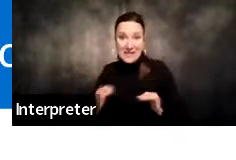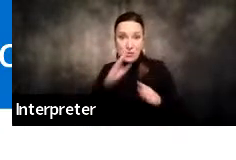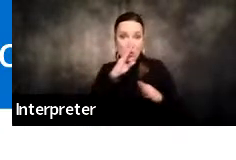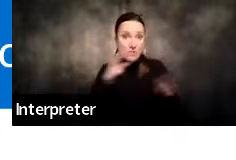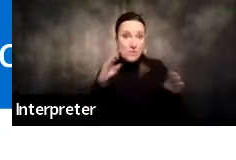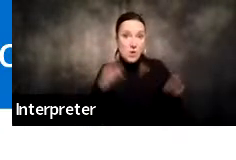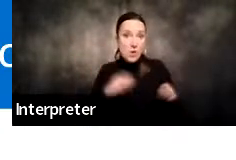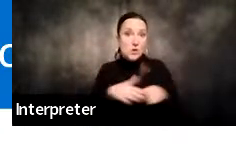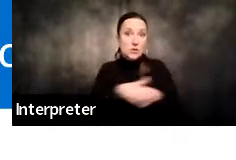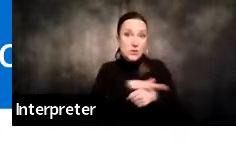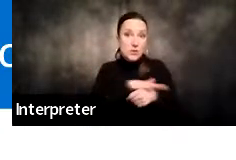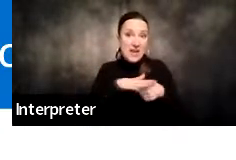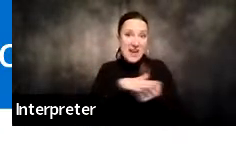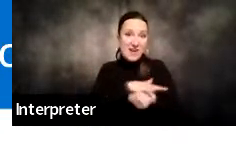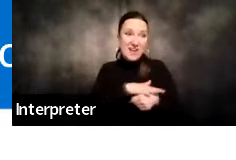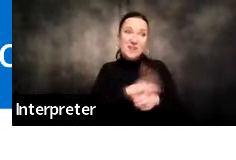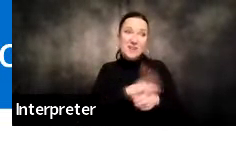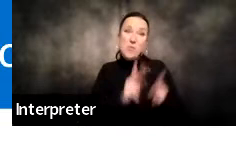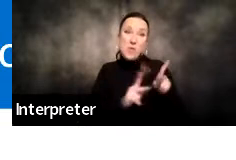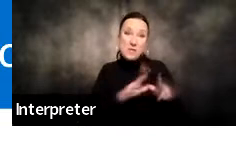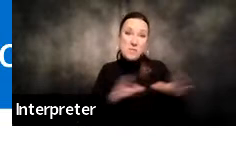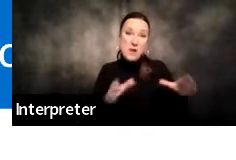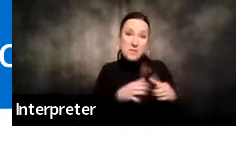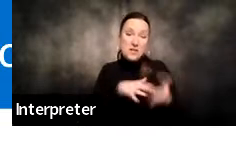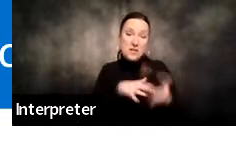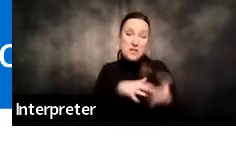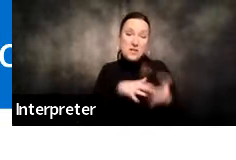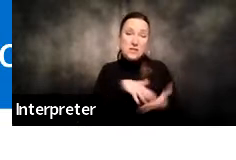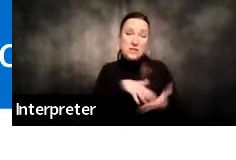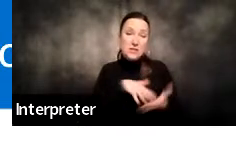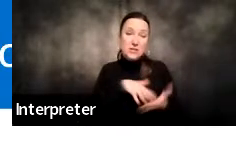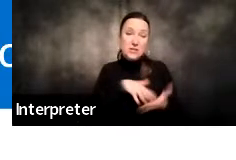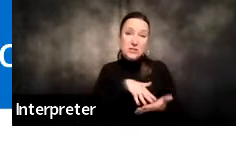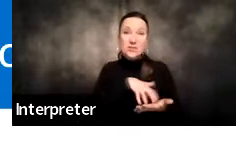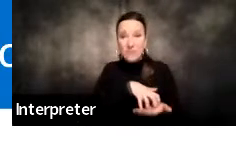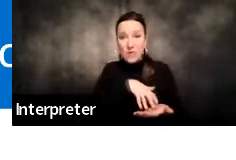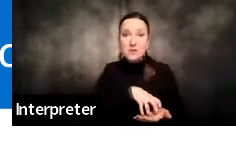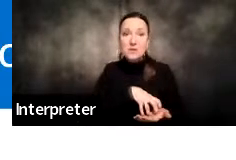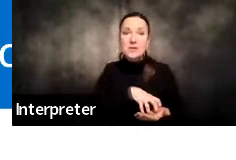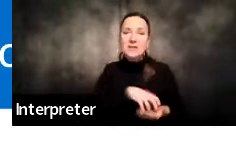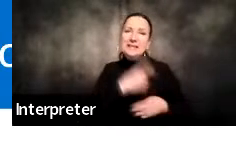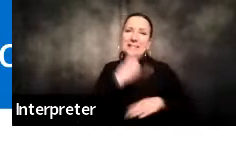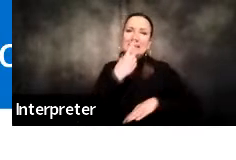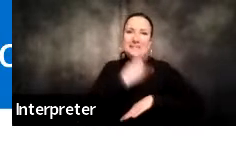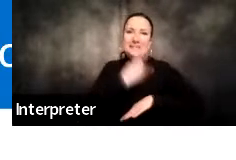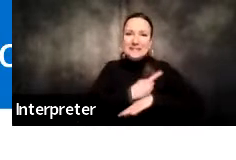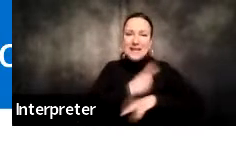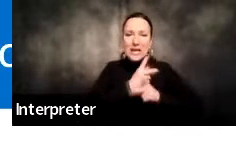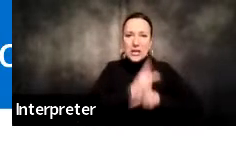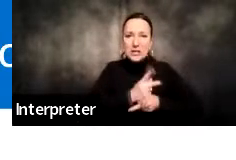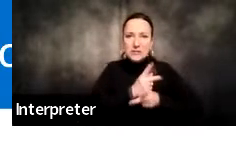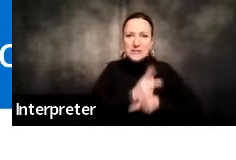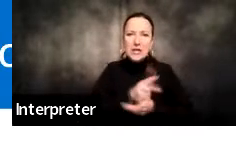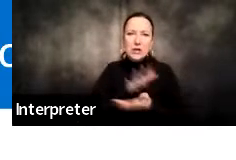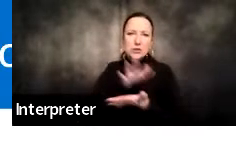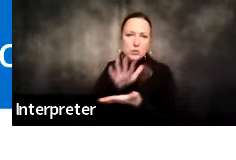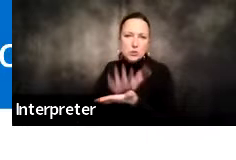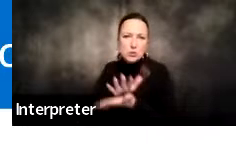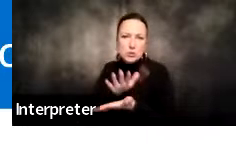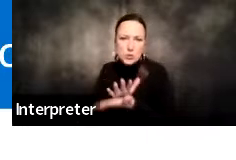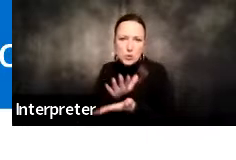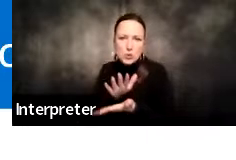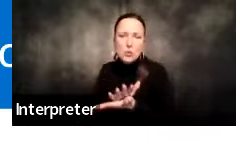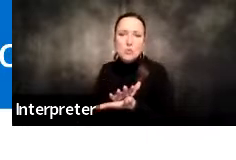have vulnerable populations, children, daycare centers, schools, and and then you're looking